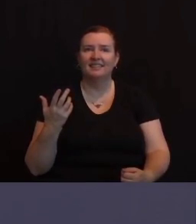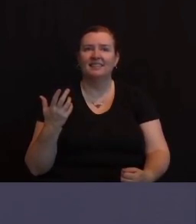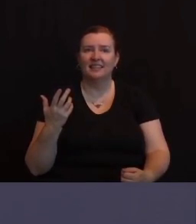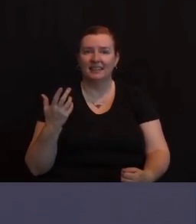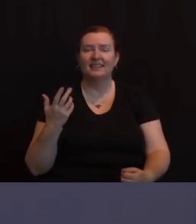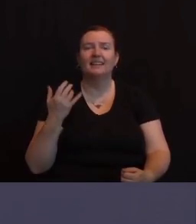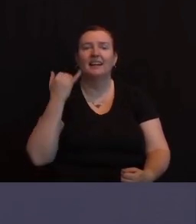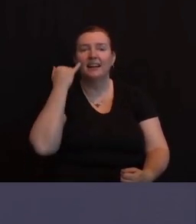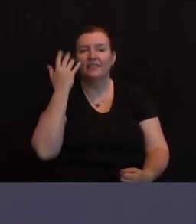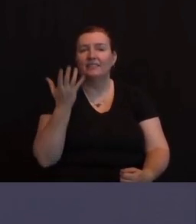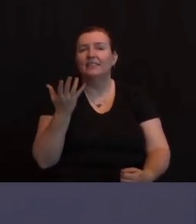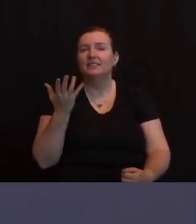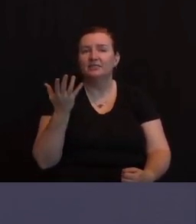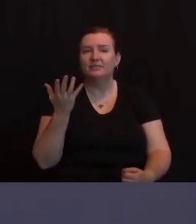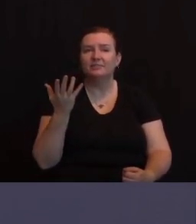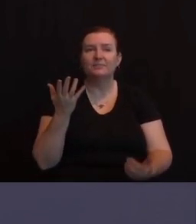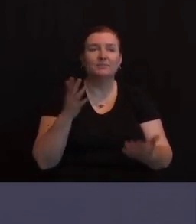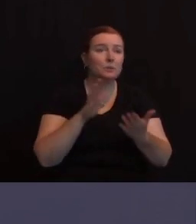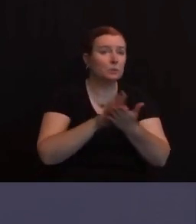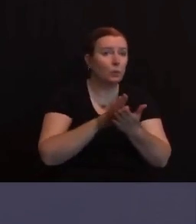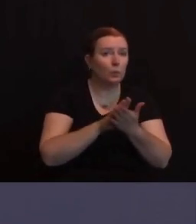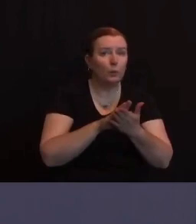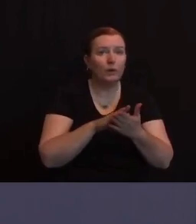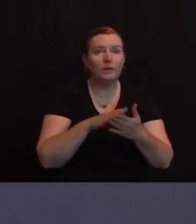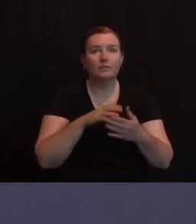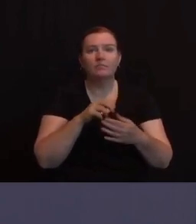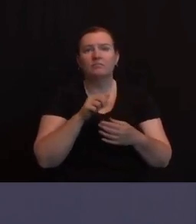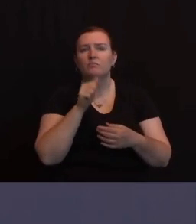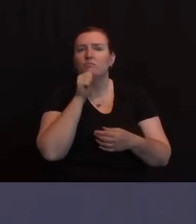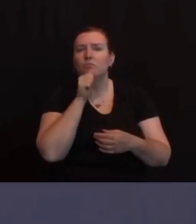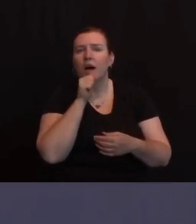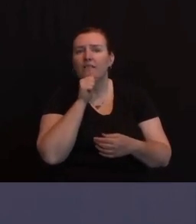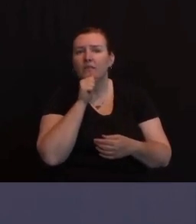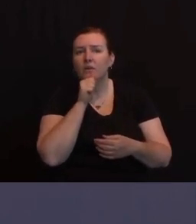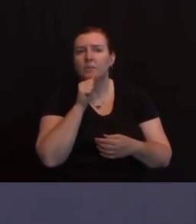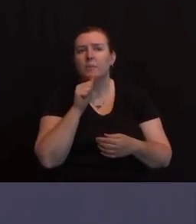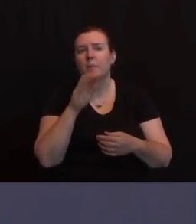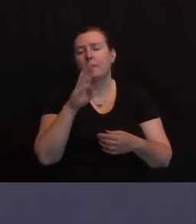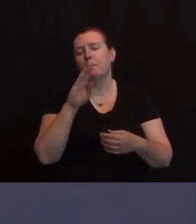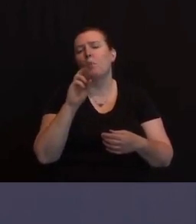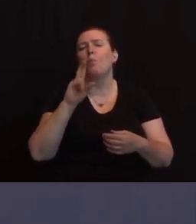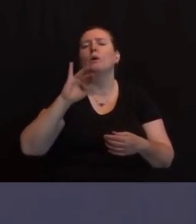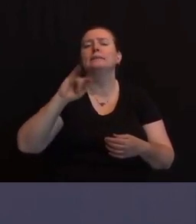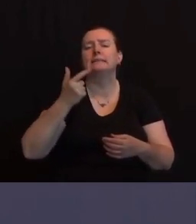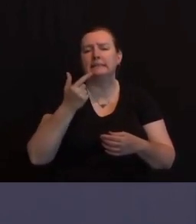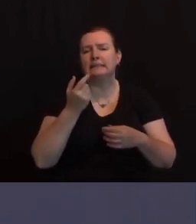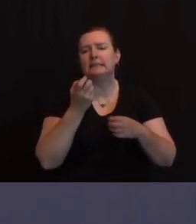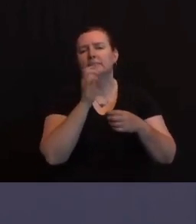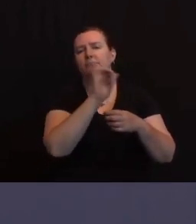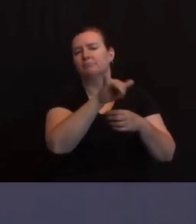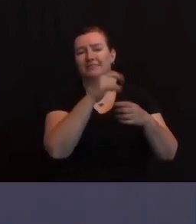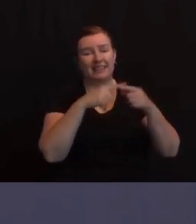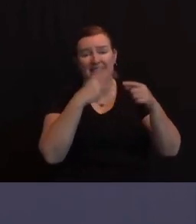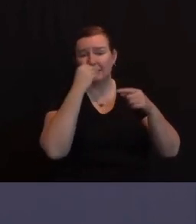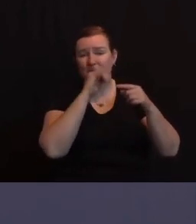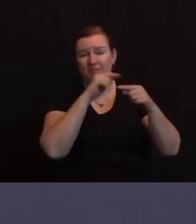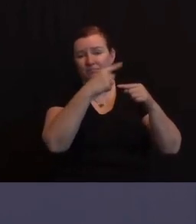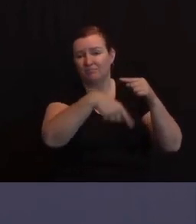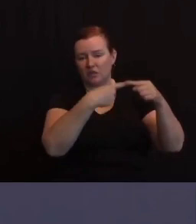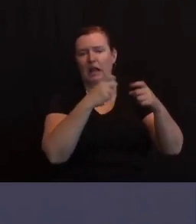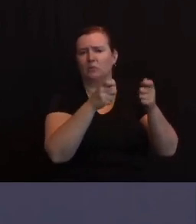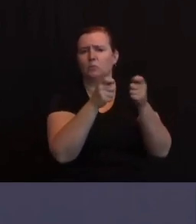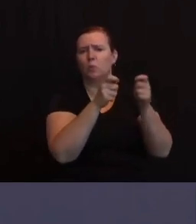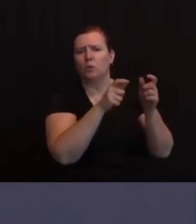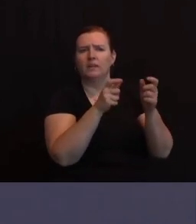family. So we have to keep asking for personal responsibility. And for the most part, that's been good. These